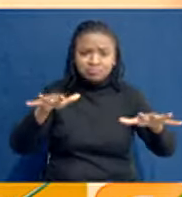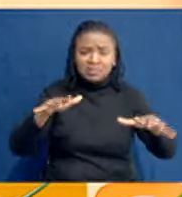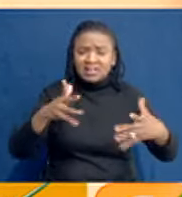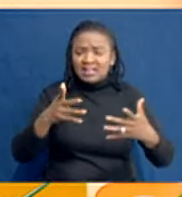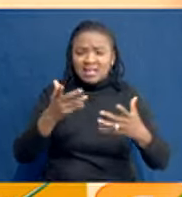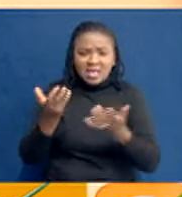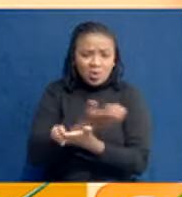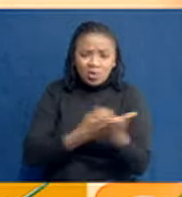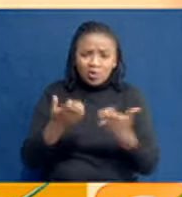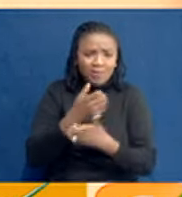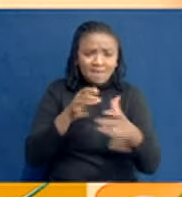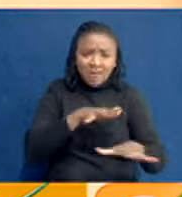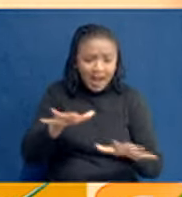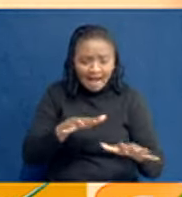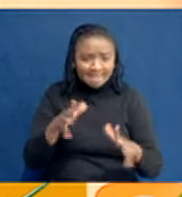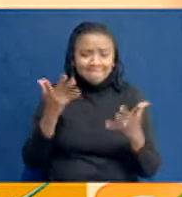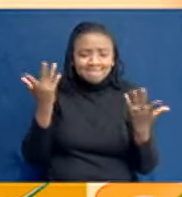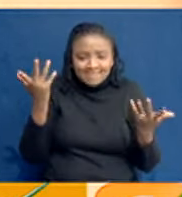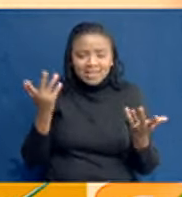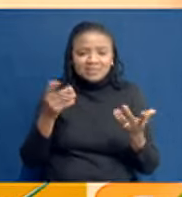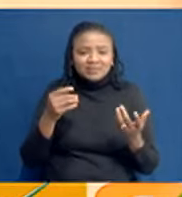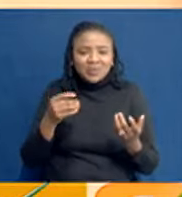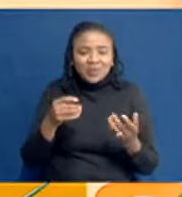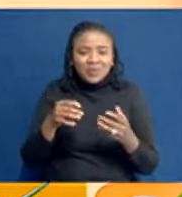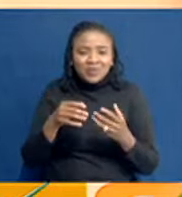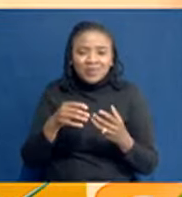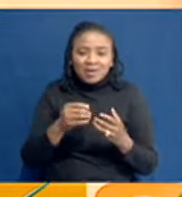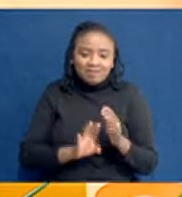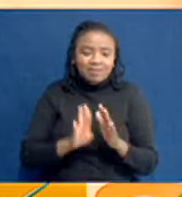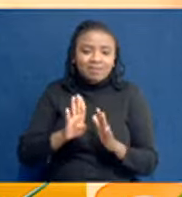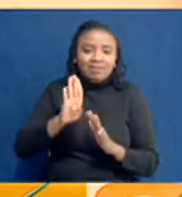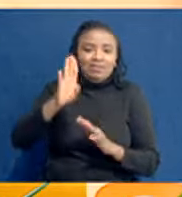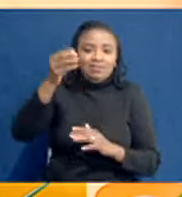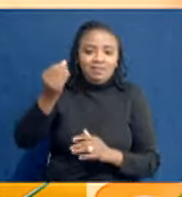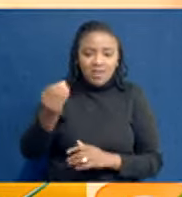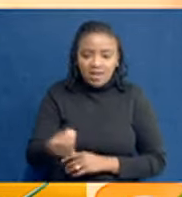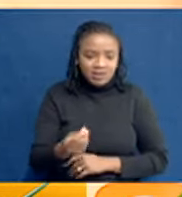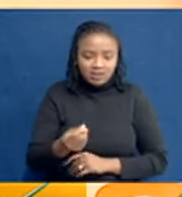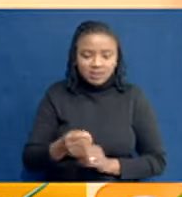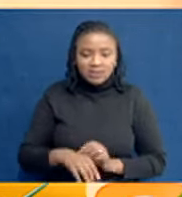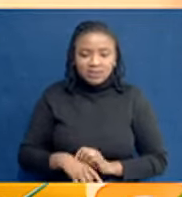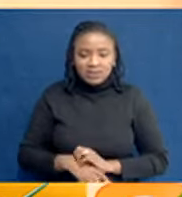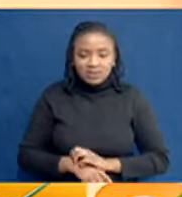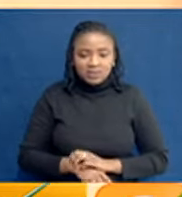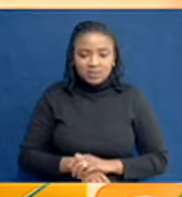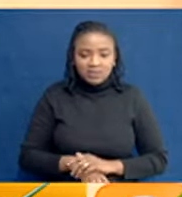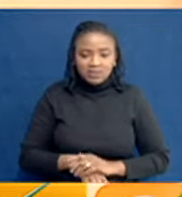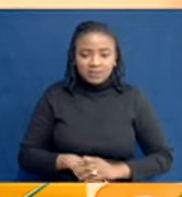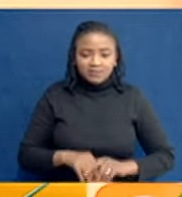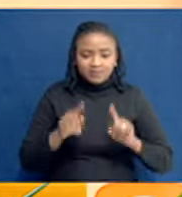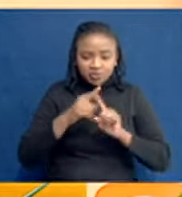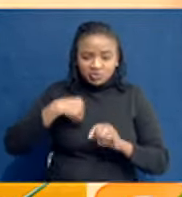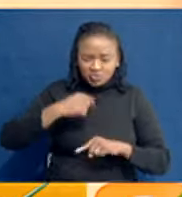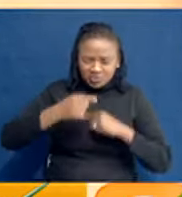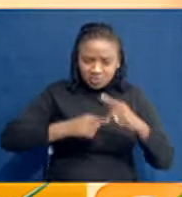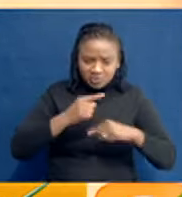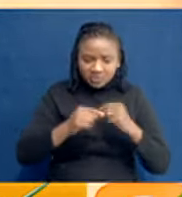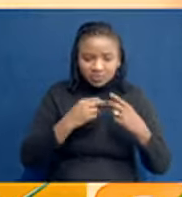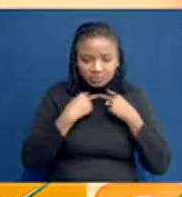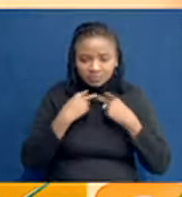upwards, and therefore the shocks that we get out there actually contribute again to rising